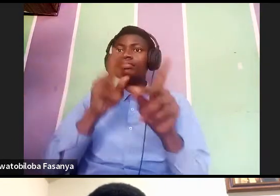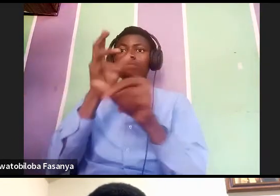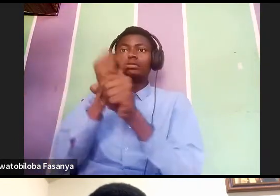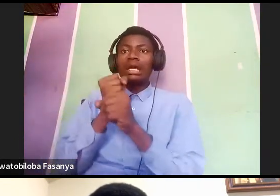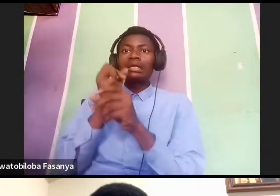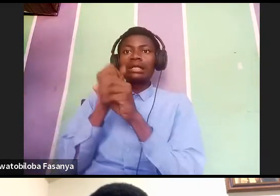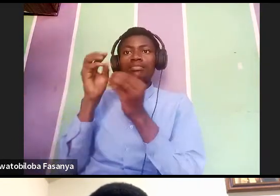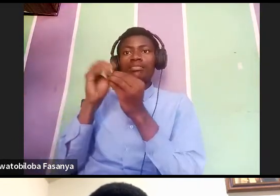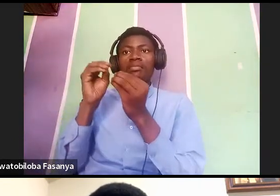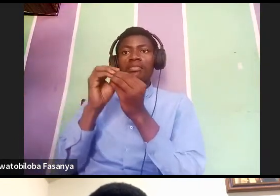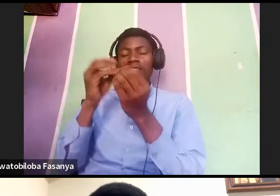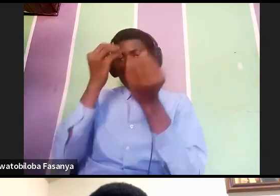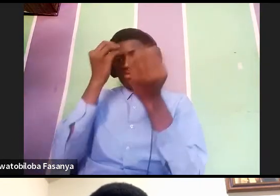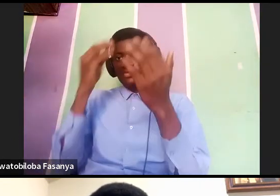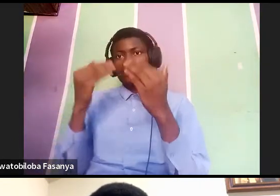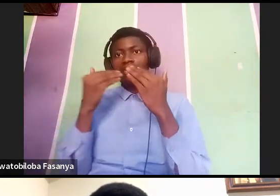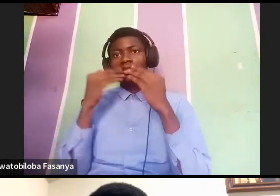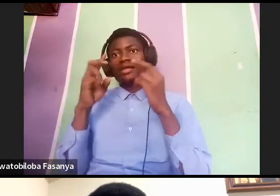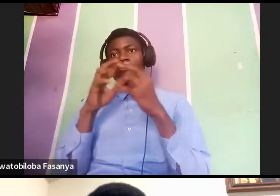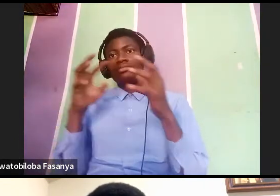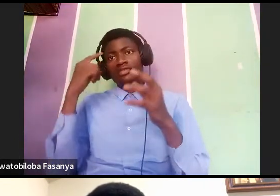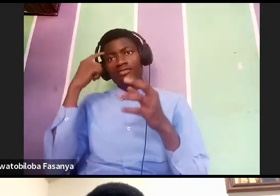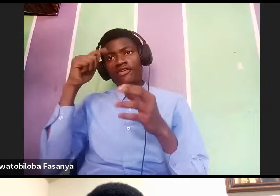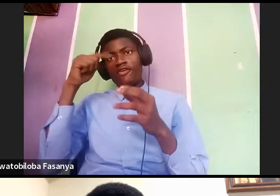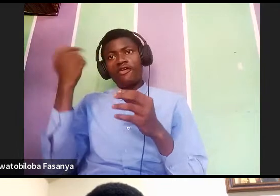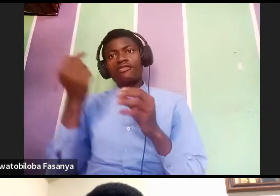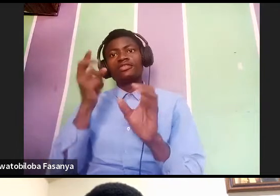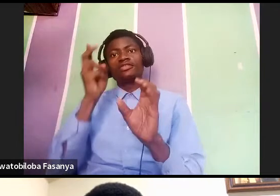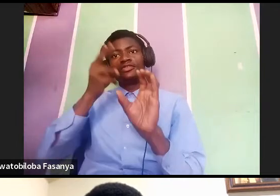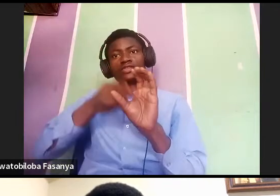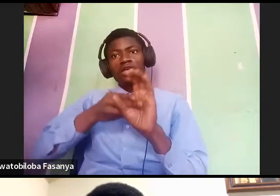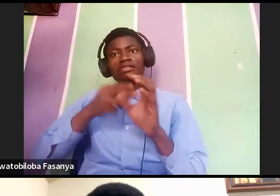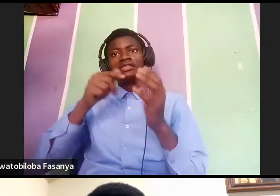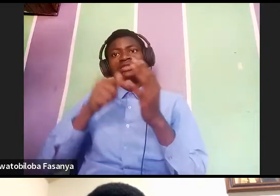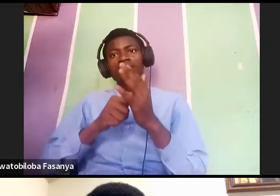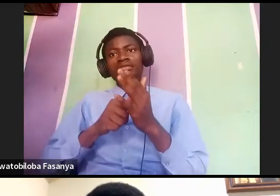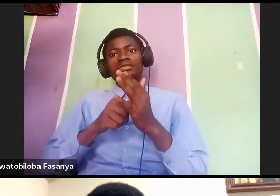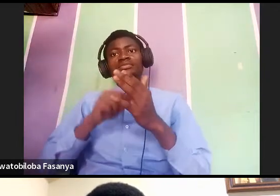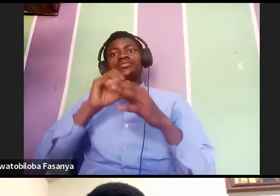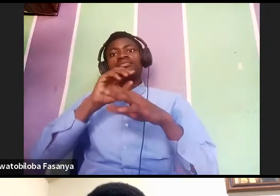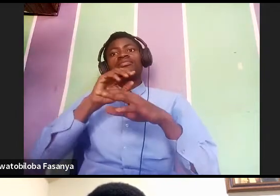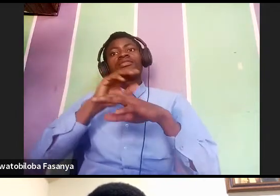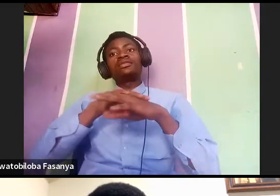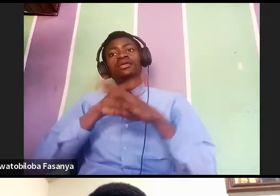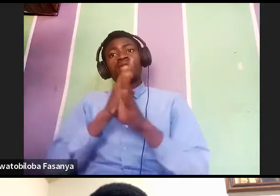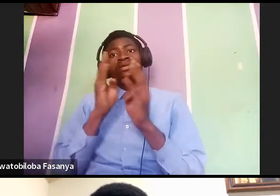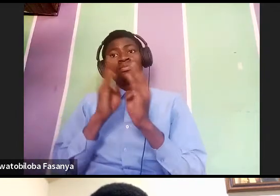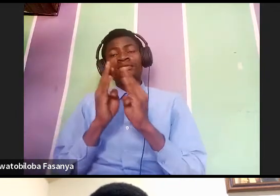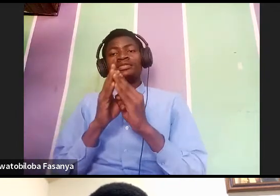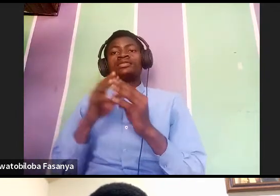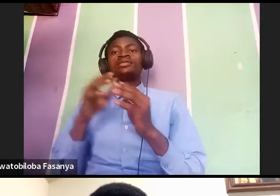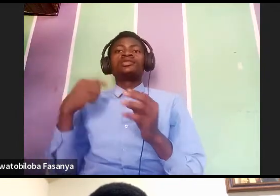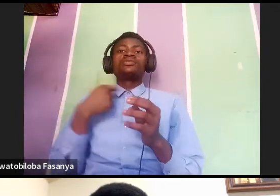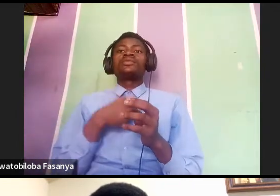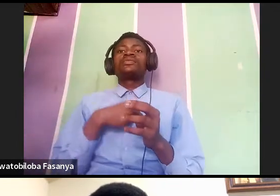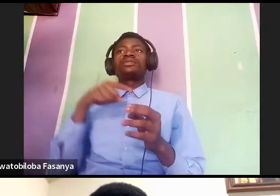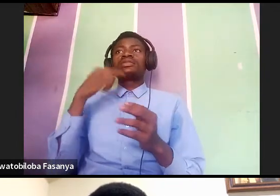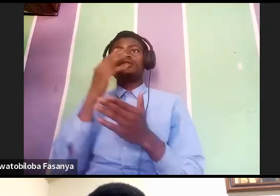thank you very much for always being on this timeline. And we've said some things for